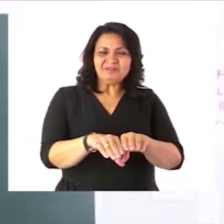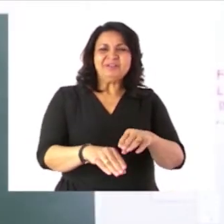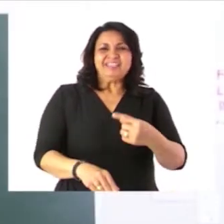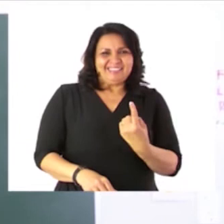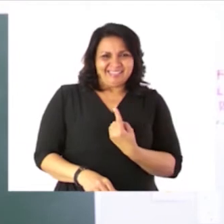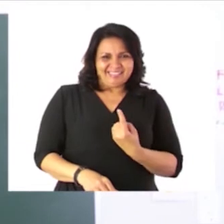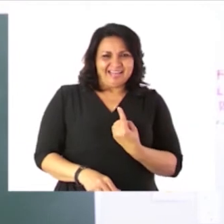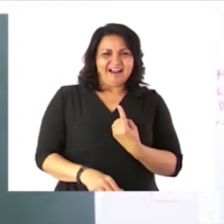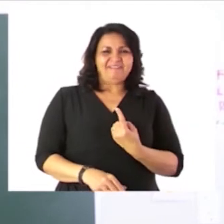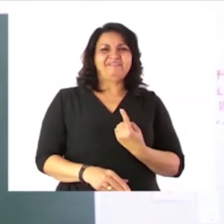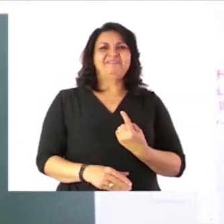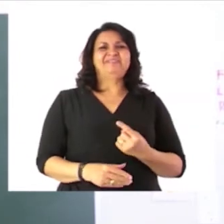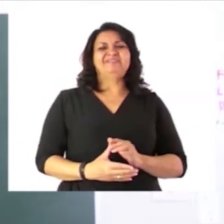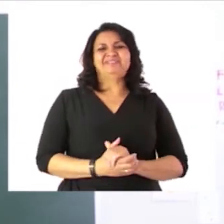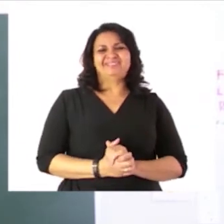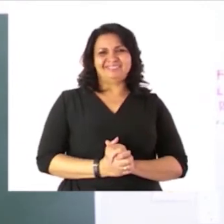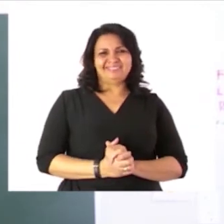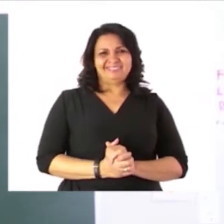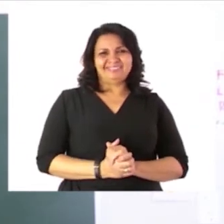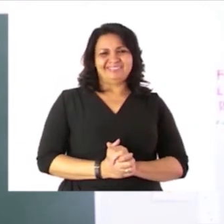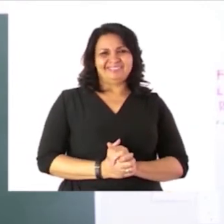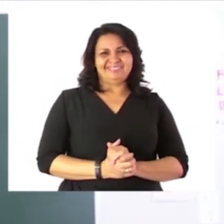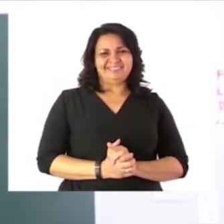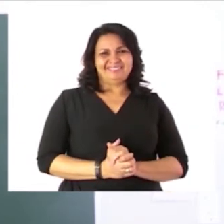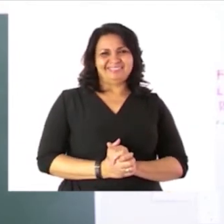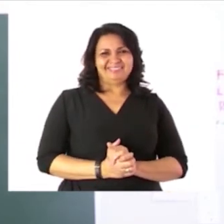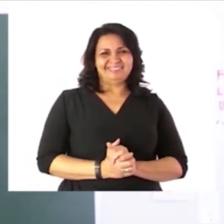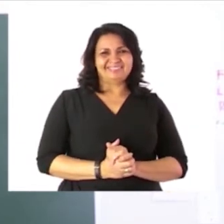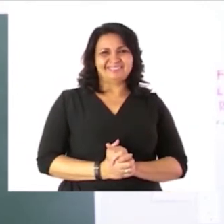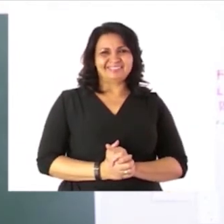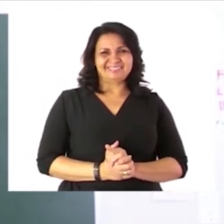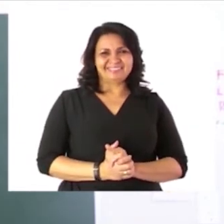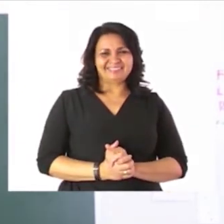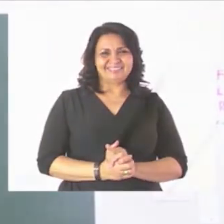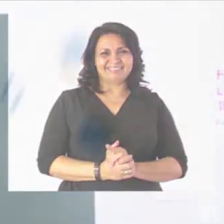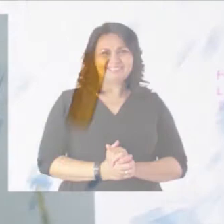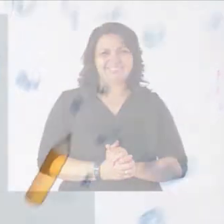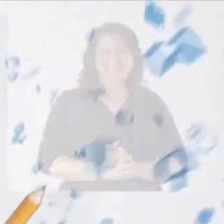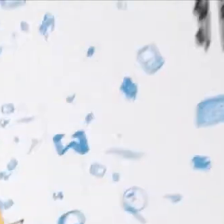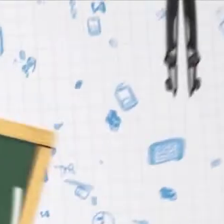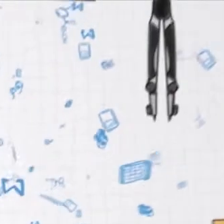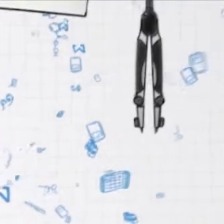the rest of the exercise all by yourself. I know you can do it.